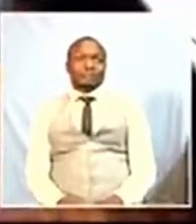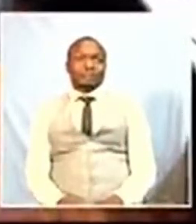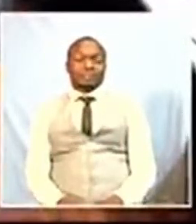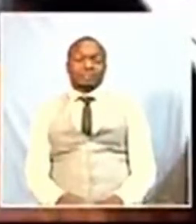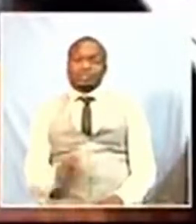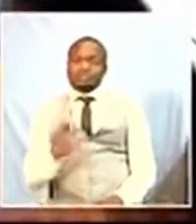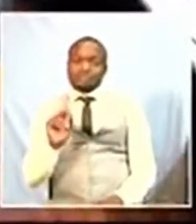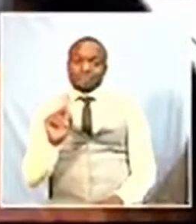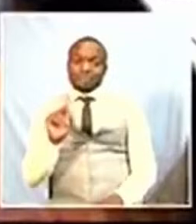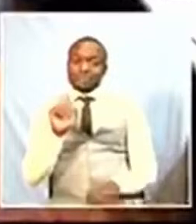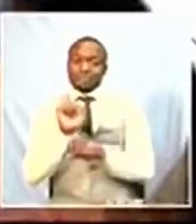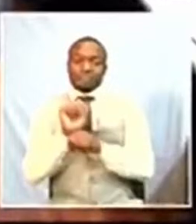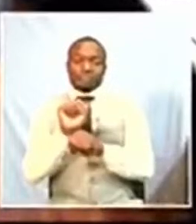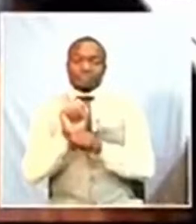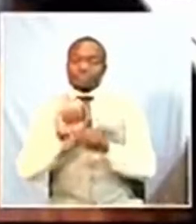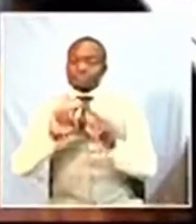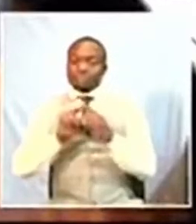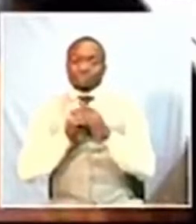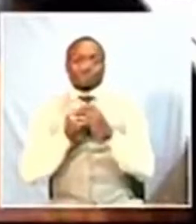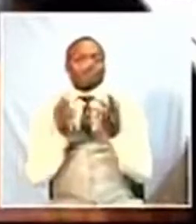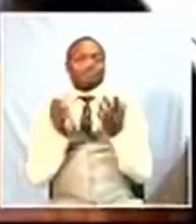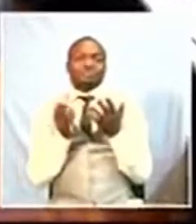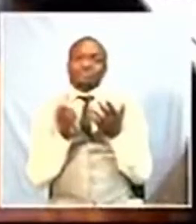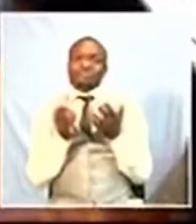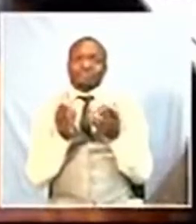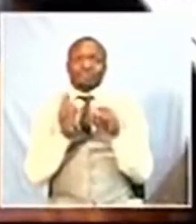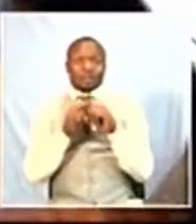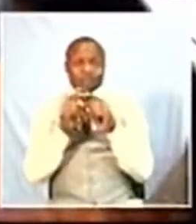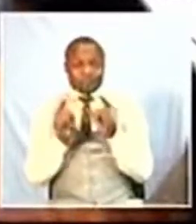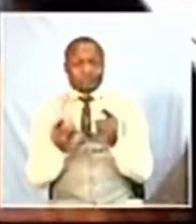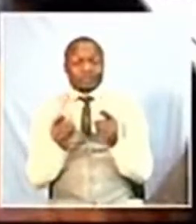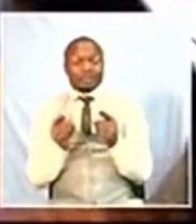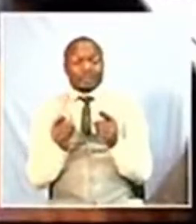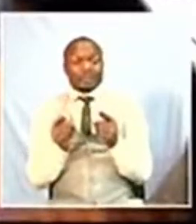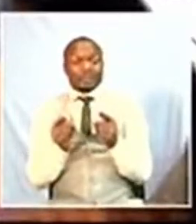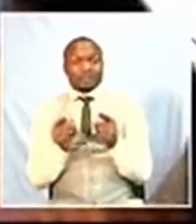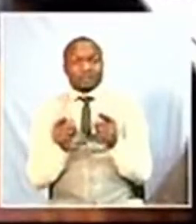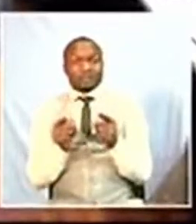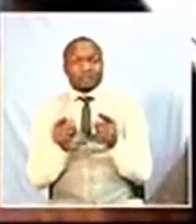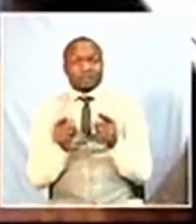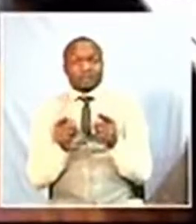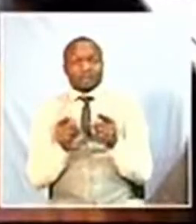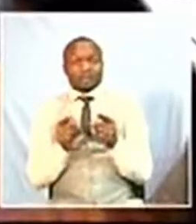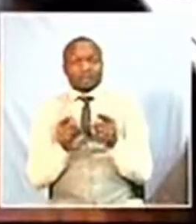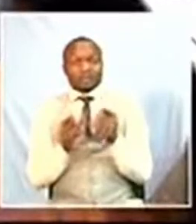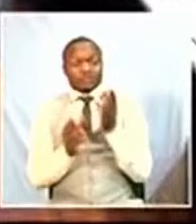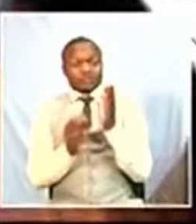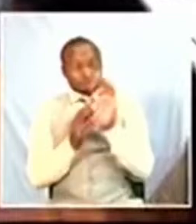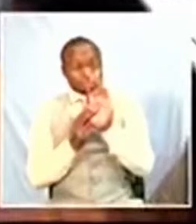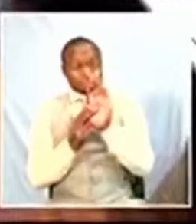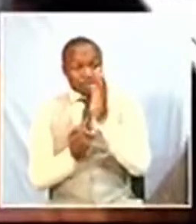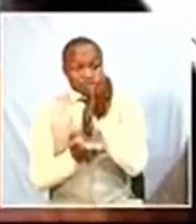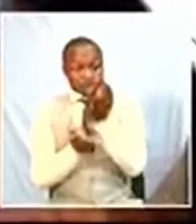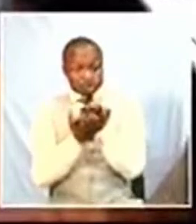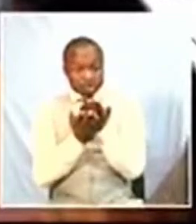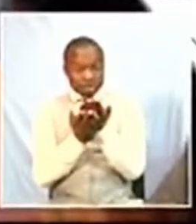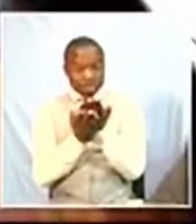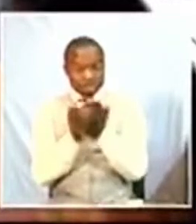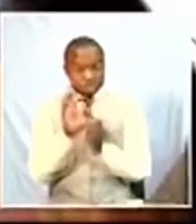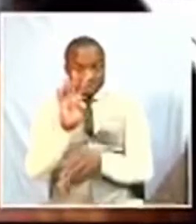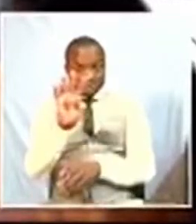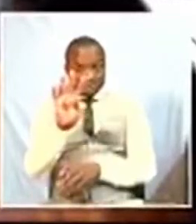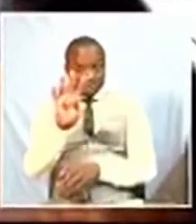No, Chair, the works have not yet started. Yes, but as noted in Appendix